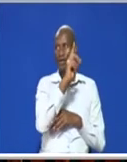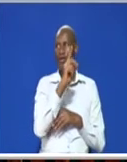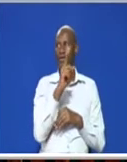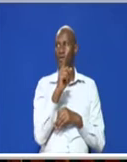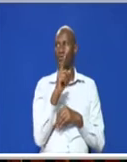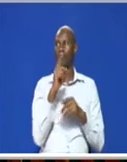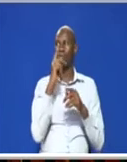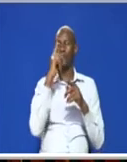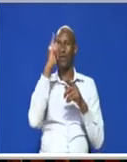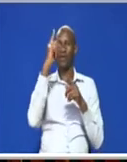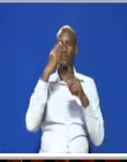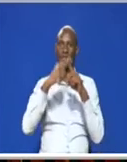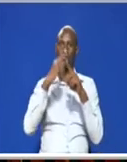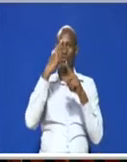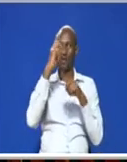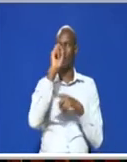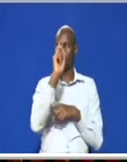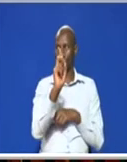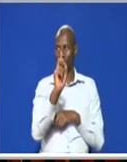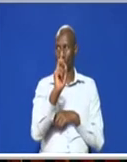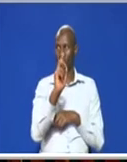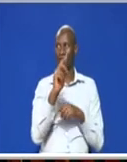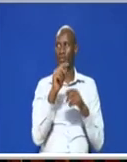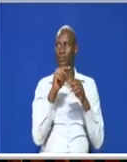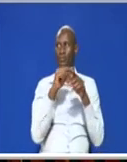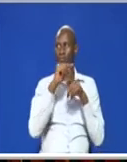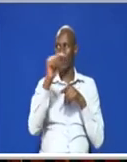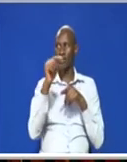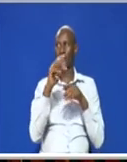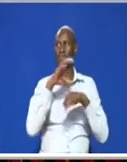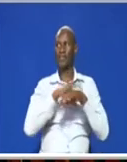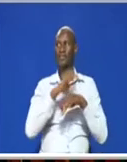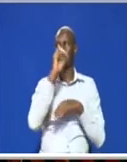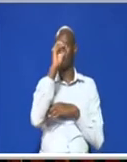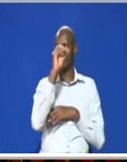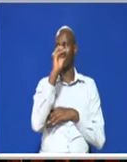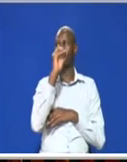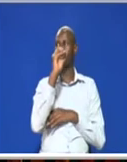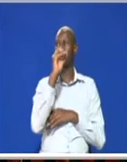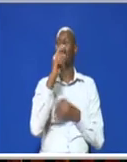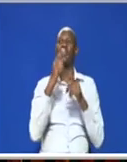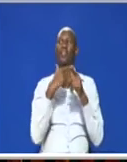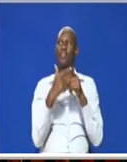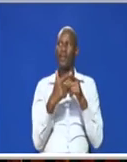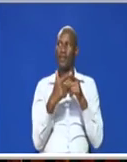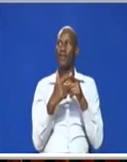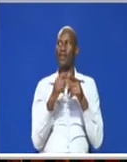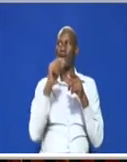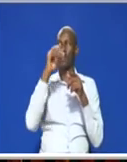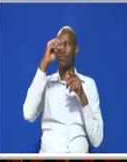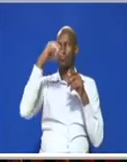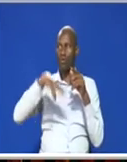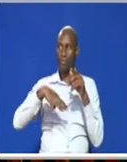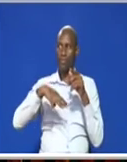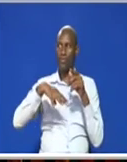1 times 1 is 1. When I subtract, I get 0. Then I drop